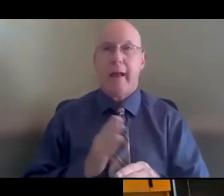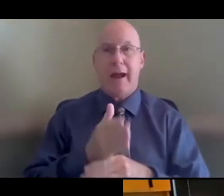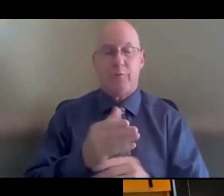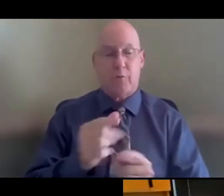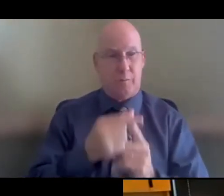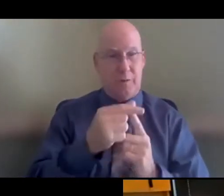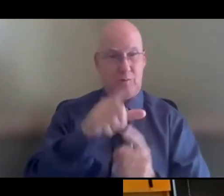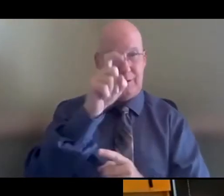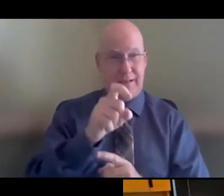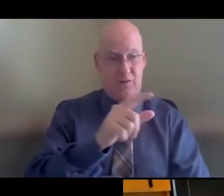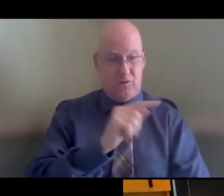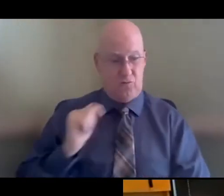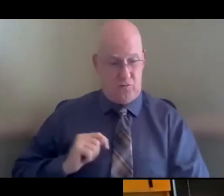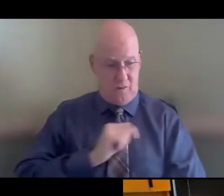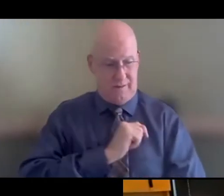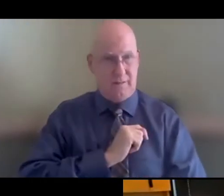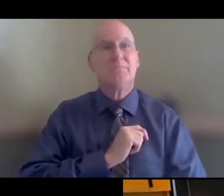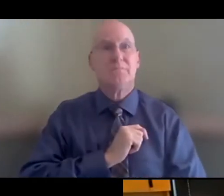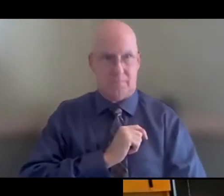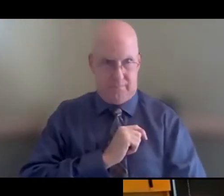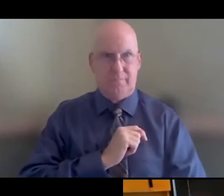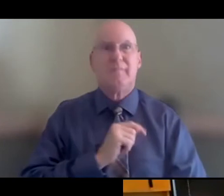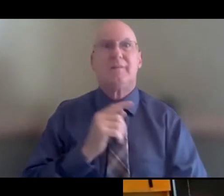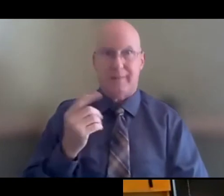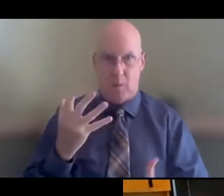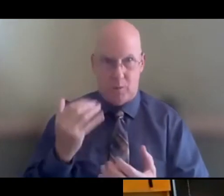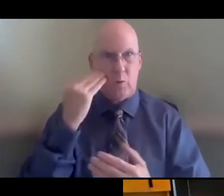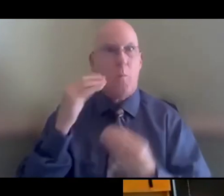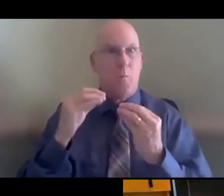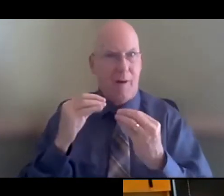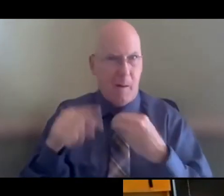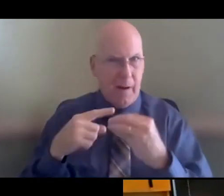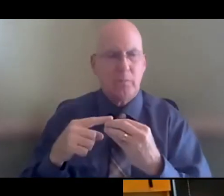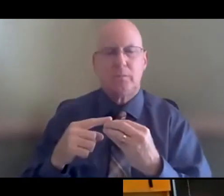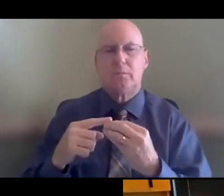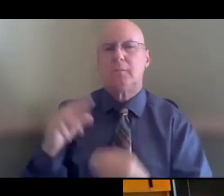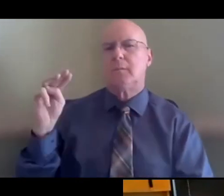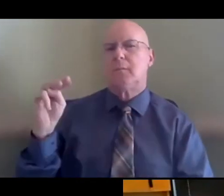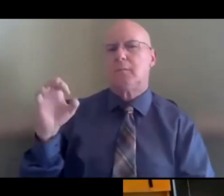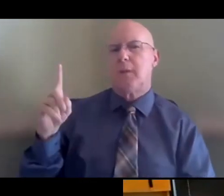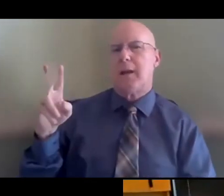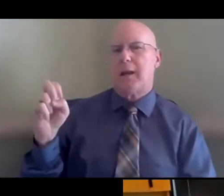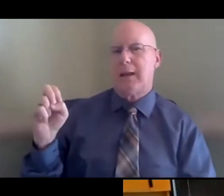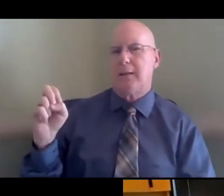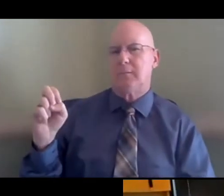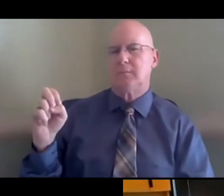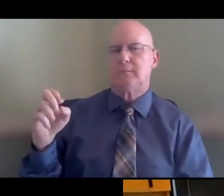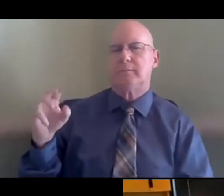about Medicaid recovery. So John, do you want to cover this question as well? And then, feel free for any of our other panelists to chime